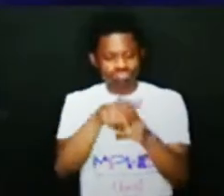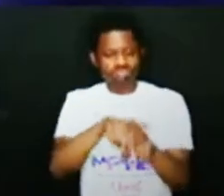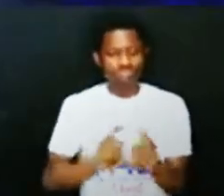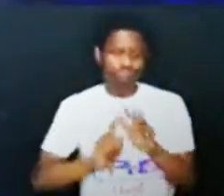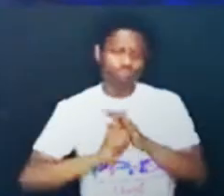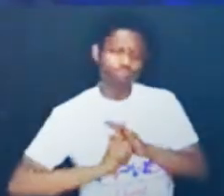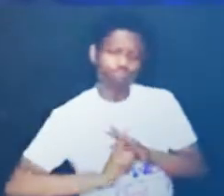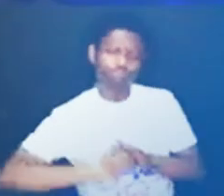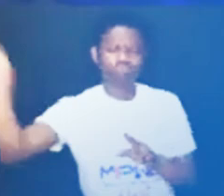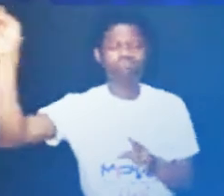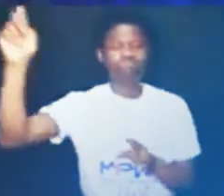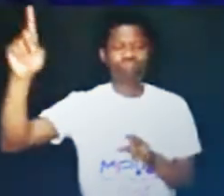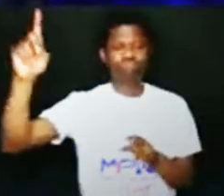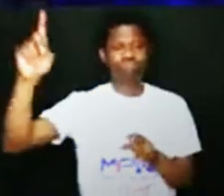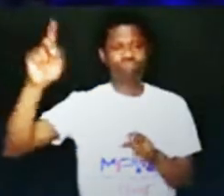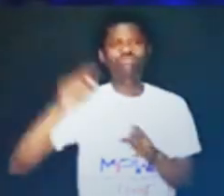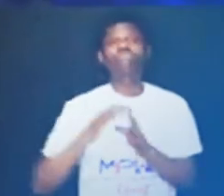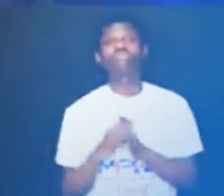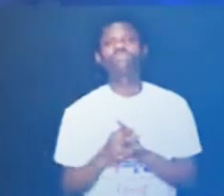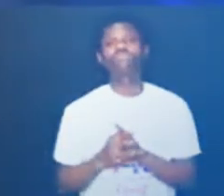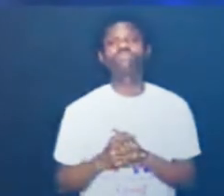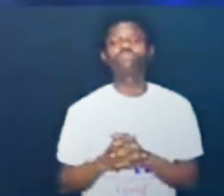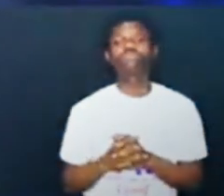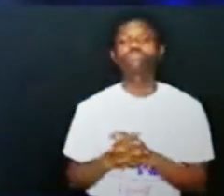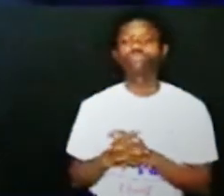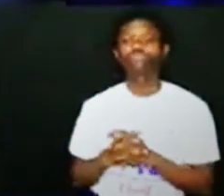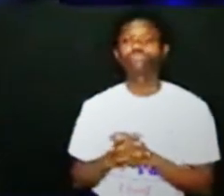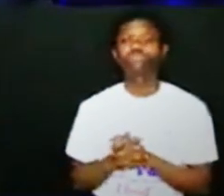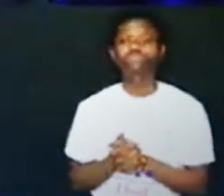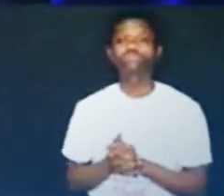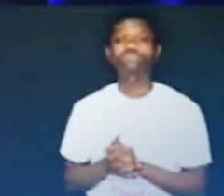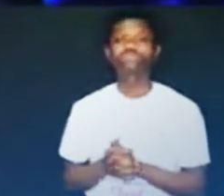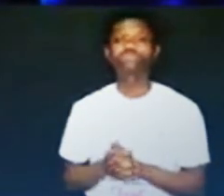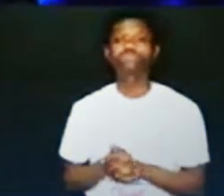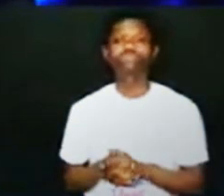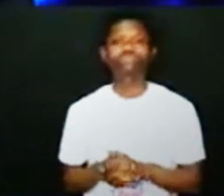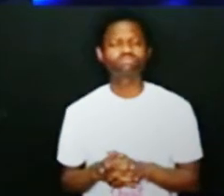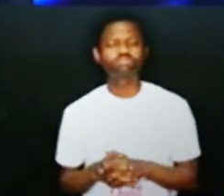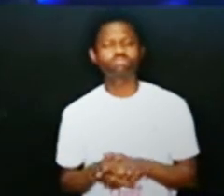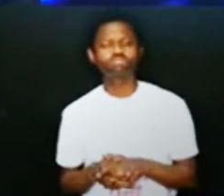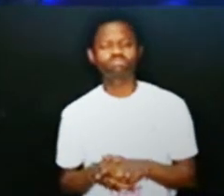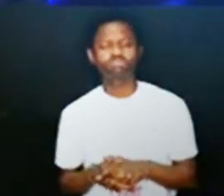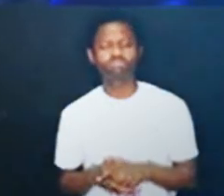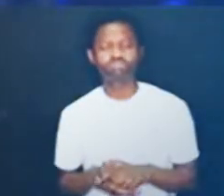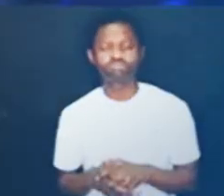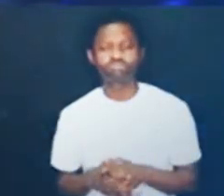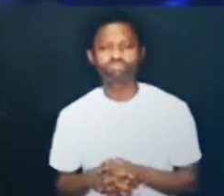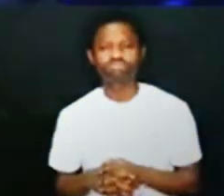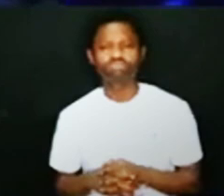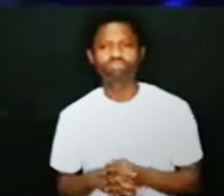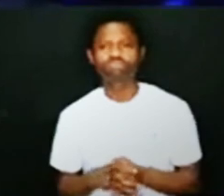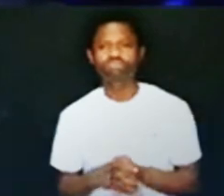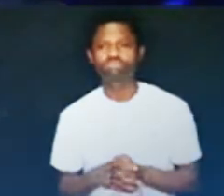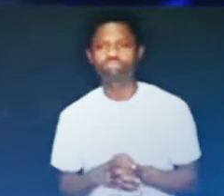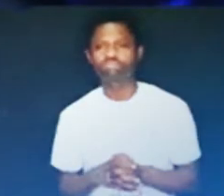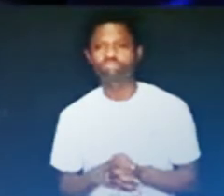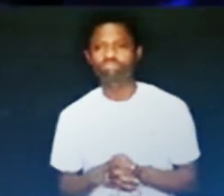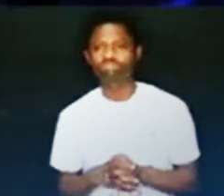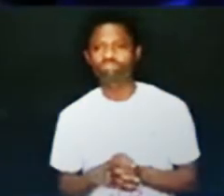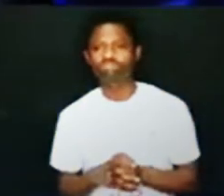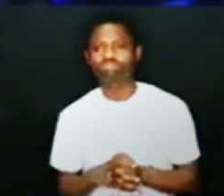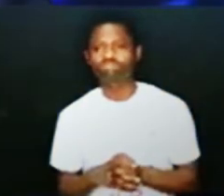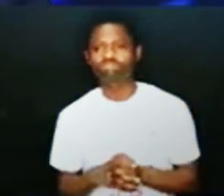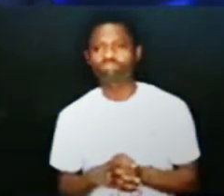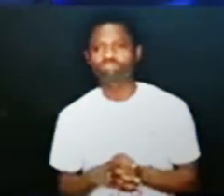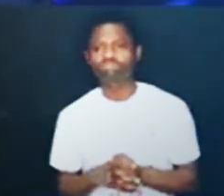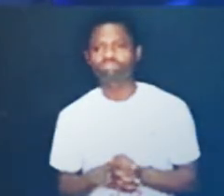ran away. Absalom, emrantie no eye Amnon said the Absalom share wono ena onyine emmanu nyina sorry tenatena wonfunum